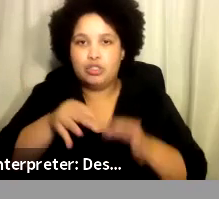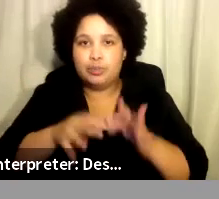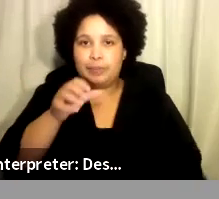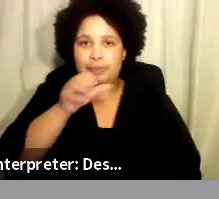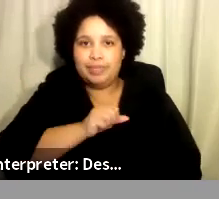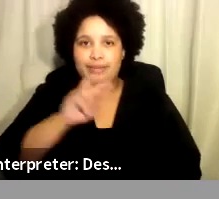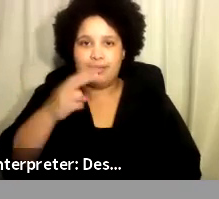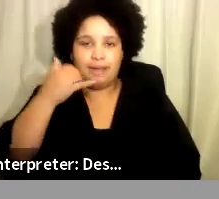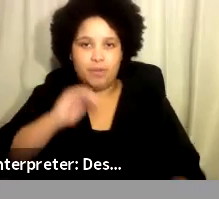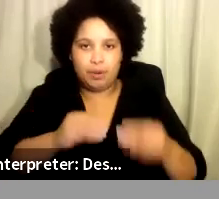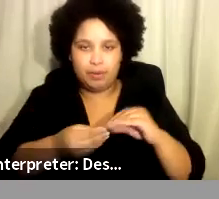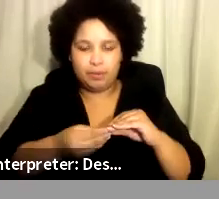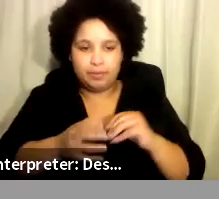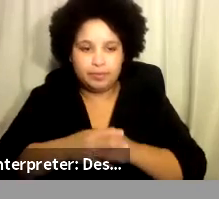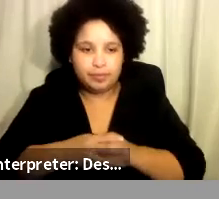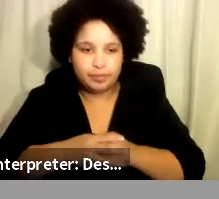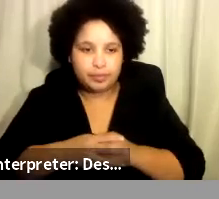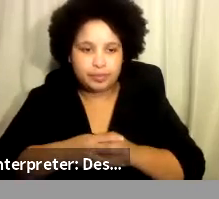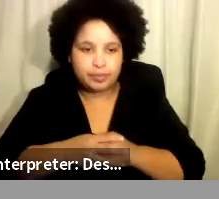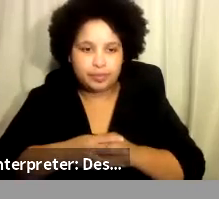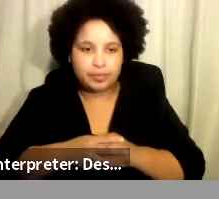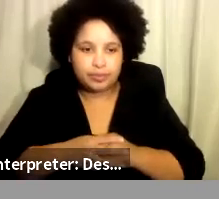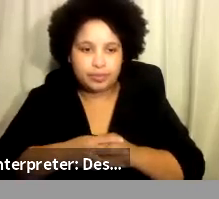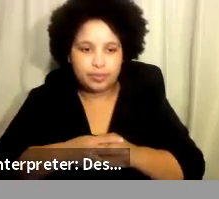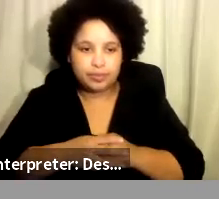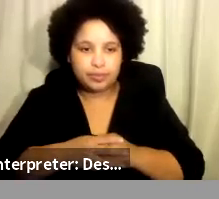for your family if there is a fee.